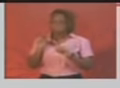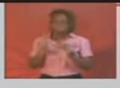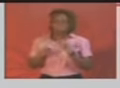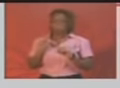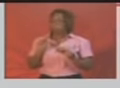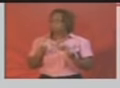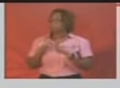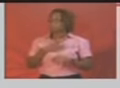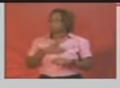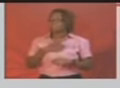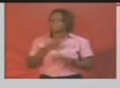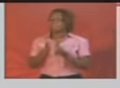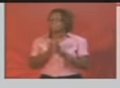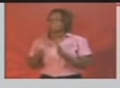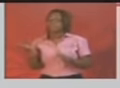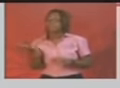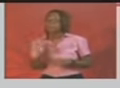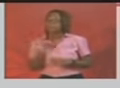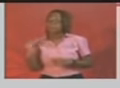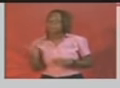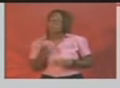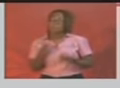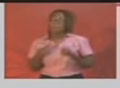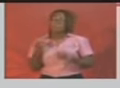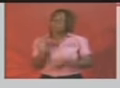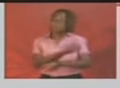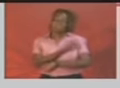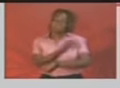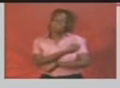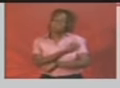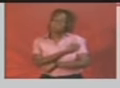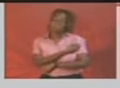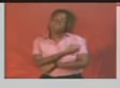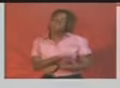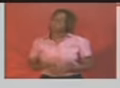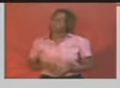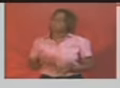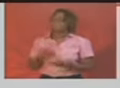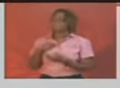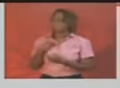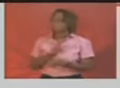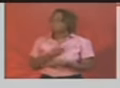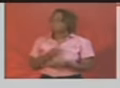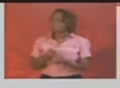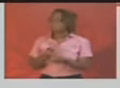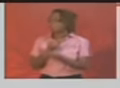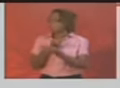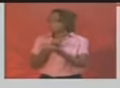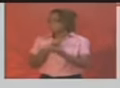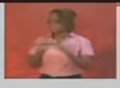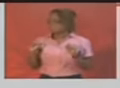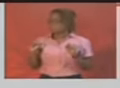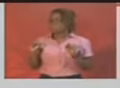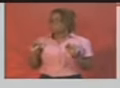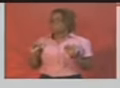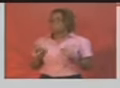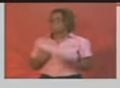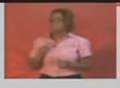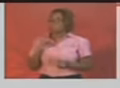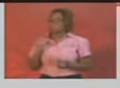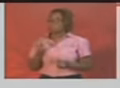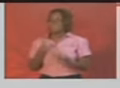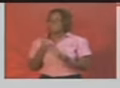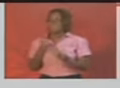again, our guidelines have been out for almost a year now in terms of how people should behave, how people should gather. The public